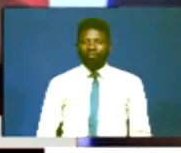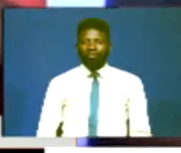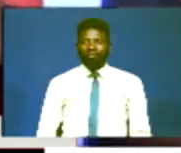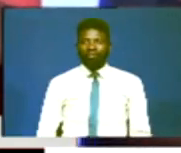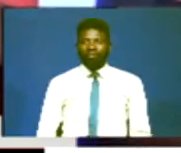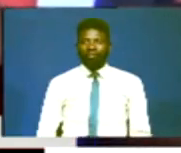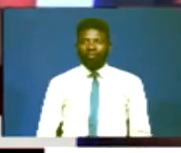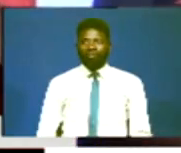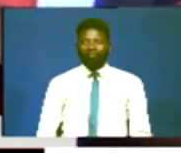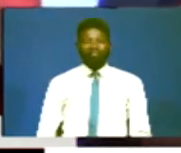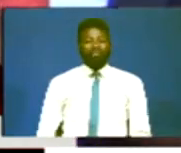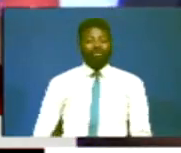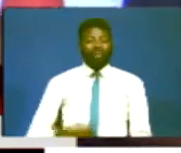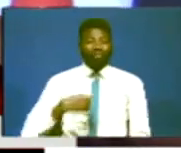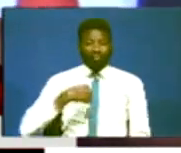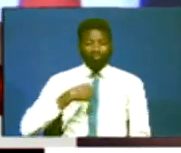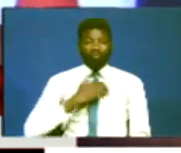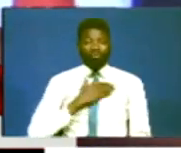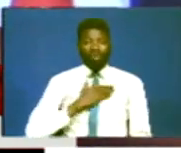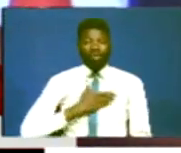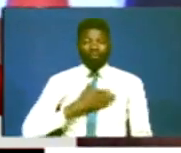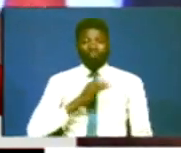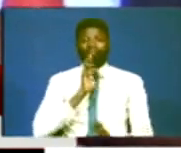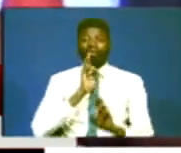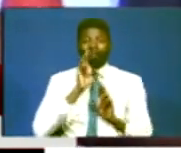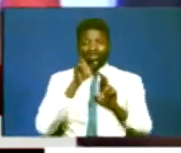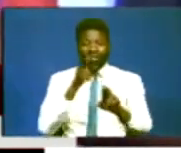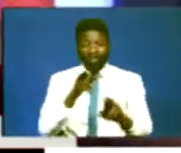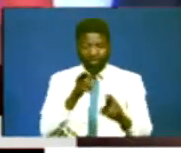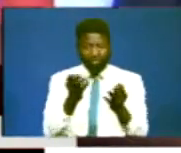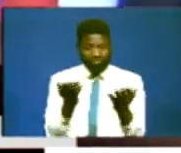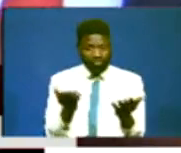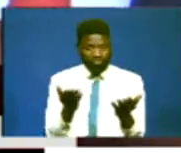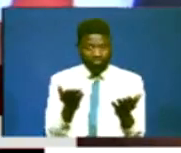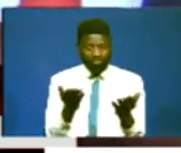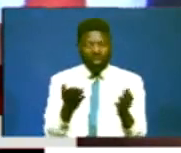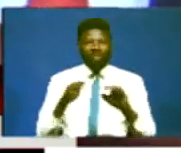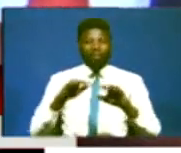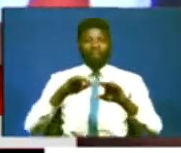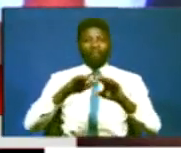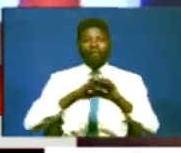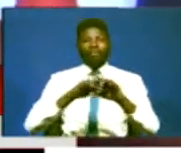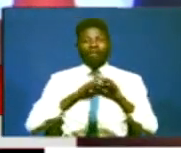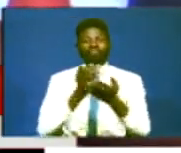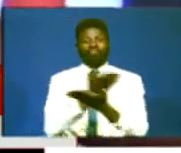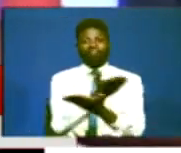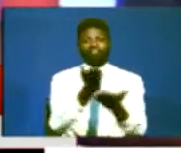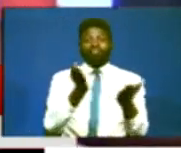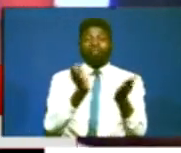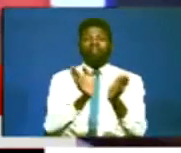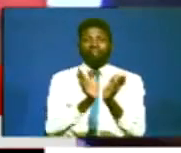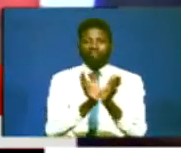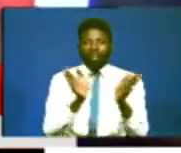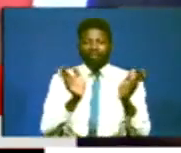I want to report, of course, to the members of the public as well as to all Kericho